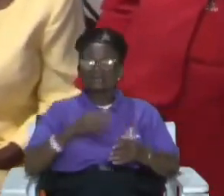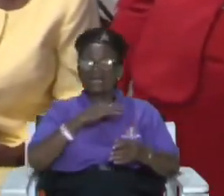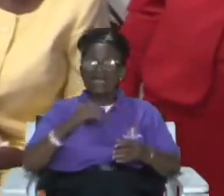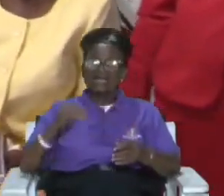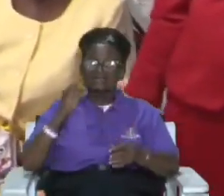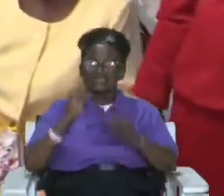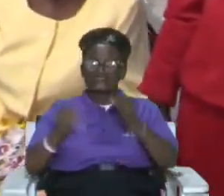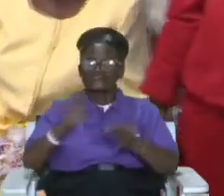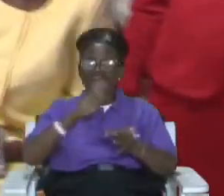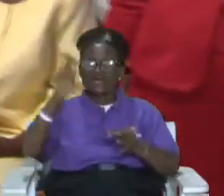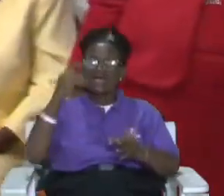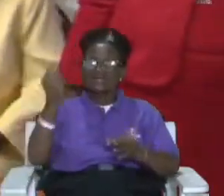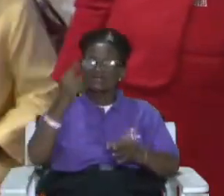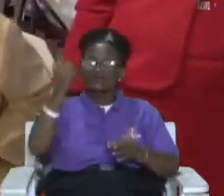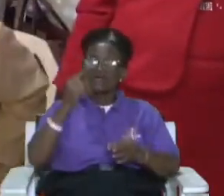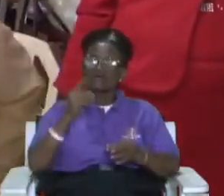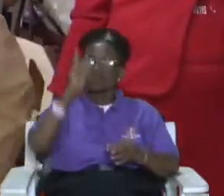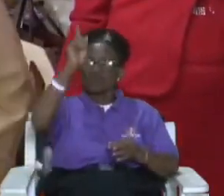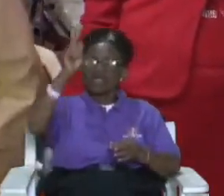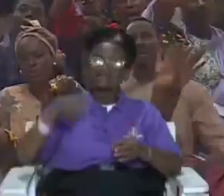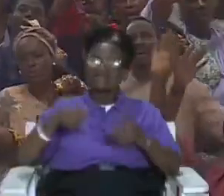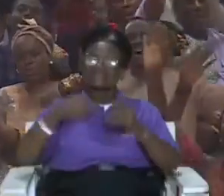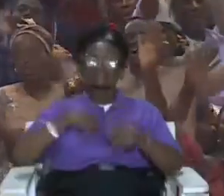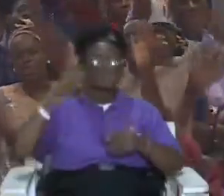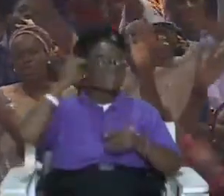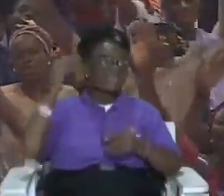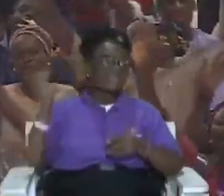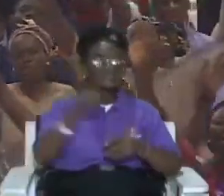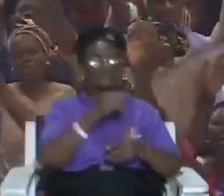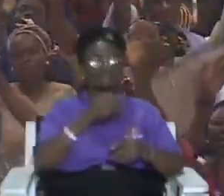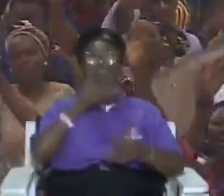If you are the one, let me hear you shout hallelujah.